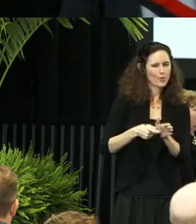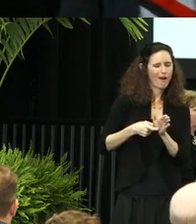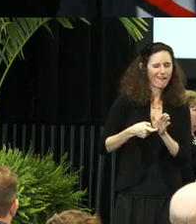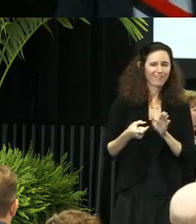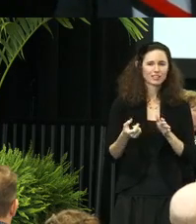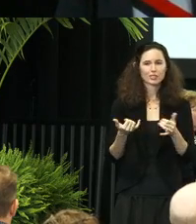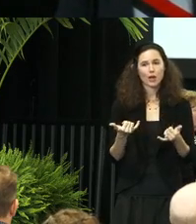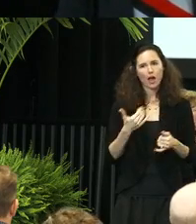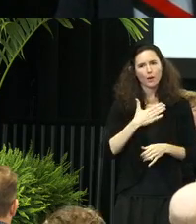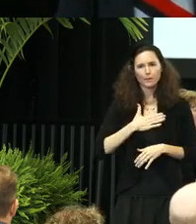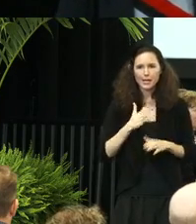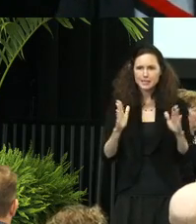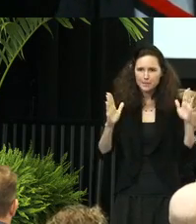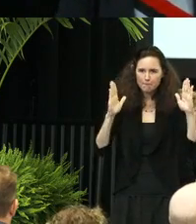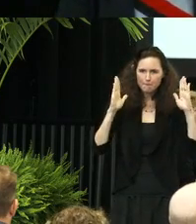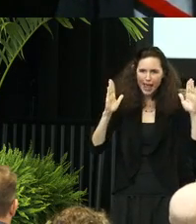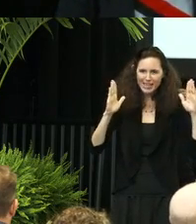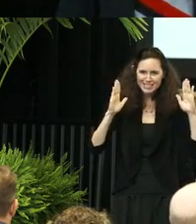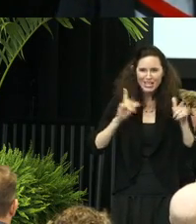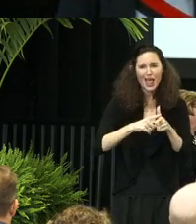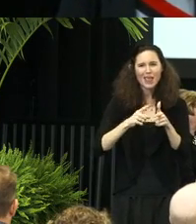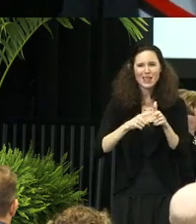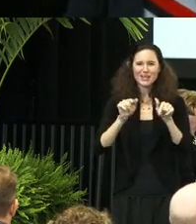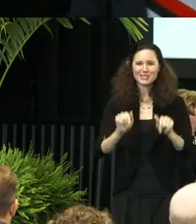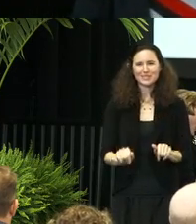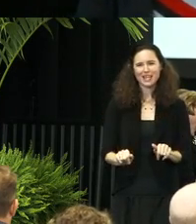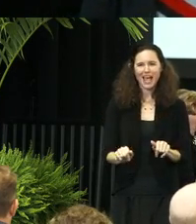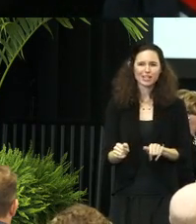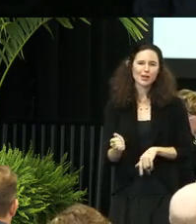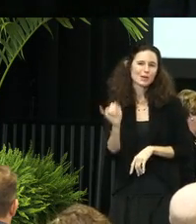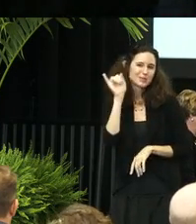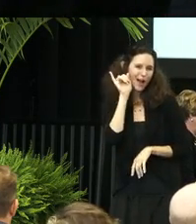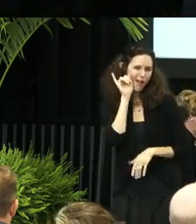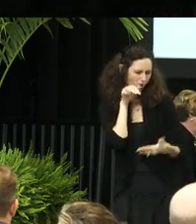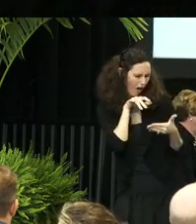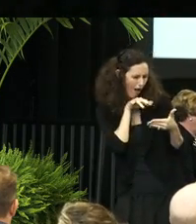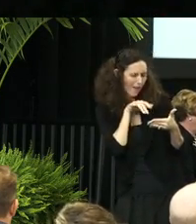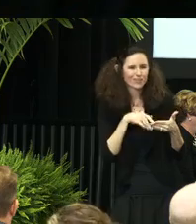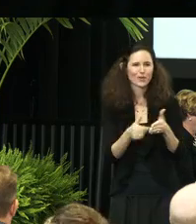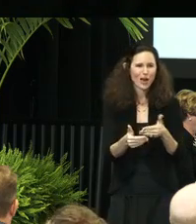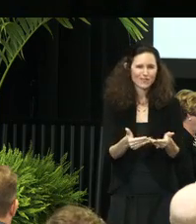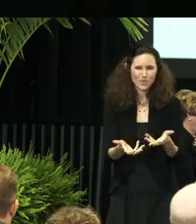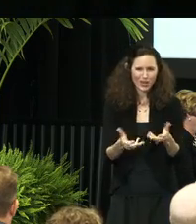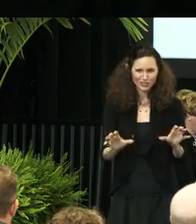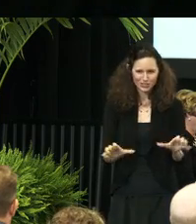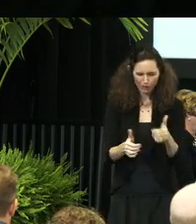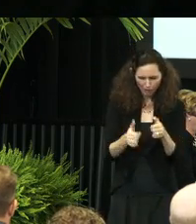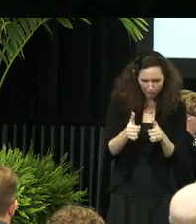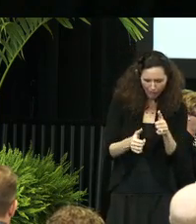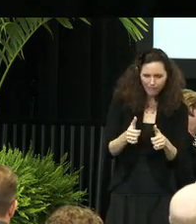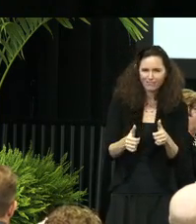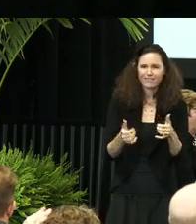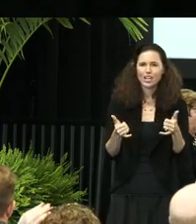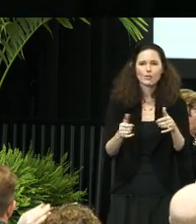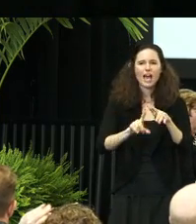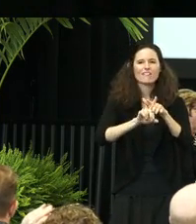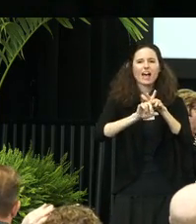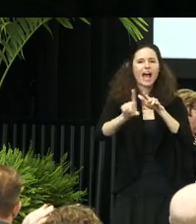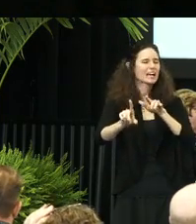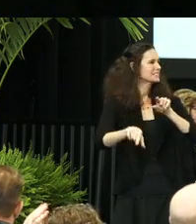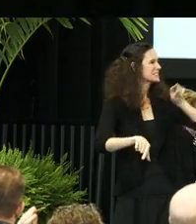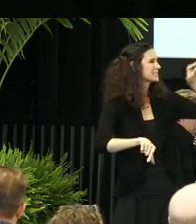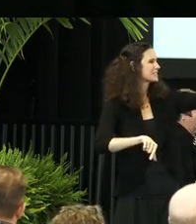please pay attention to this portion, and then you can go back to your iPhone. But we have exits behind us in case